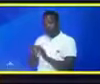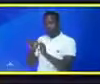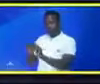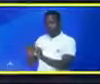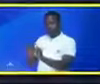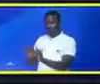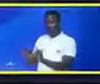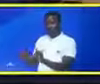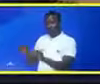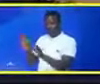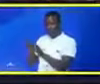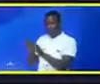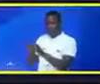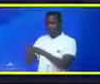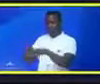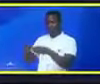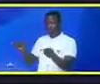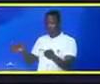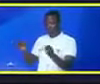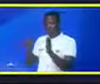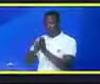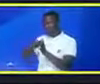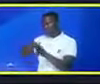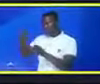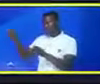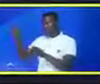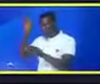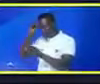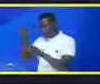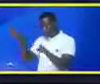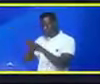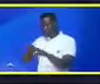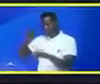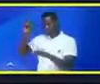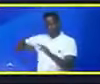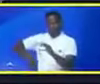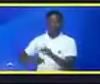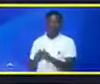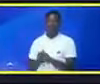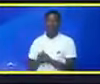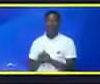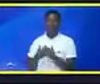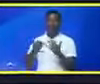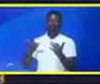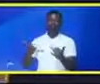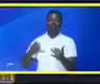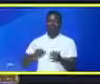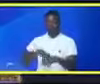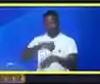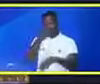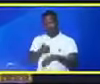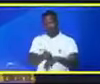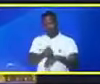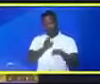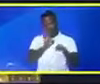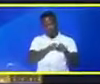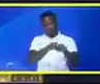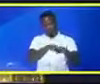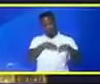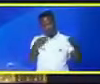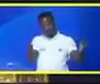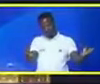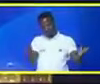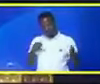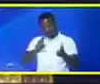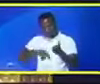ability to open a door that no man can shut. I have set before you an open door, he says,